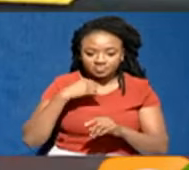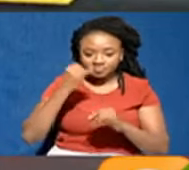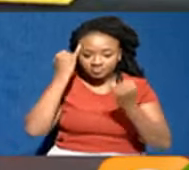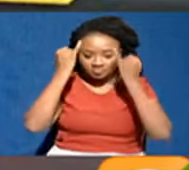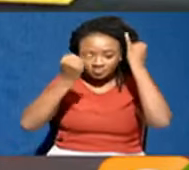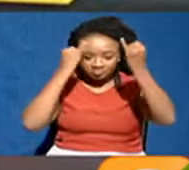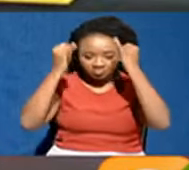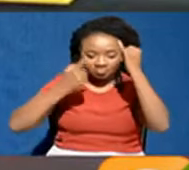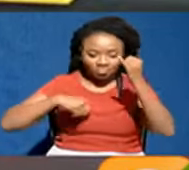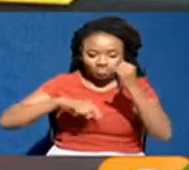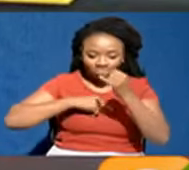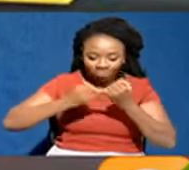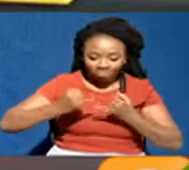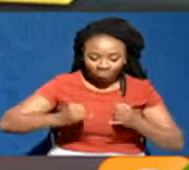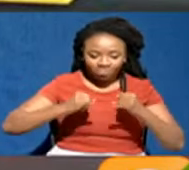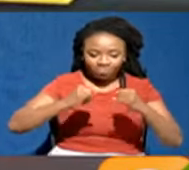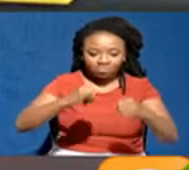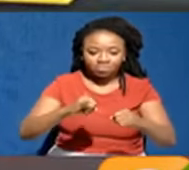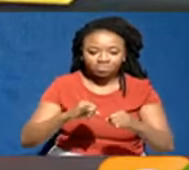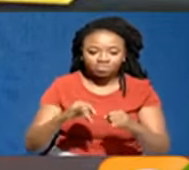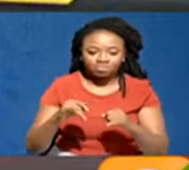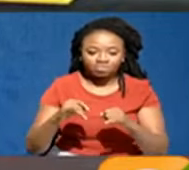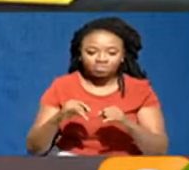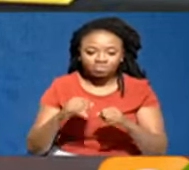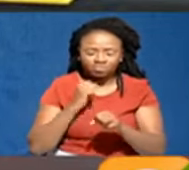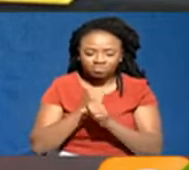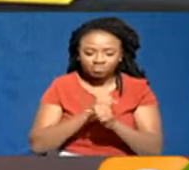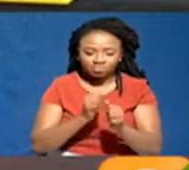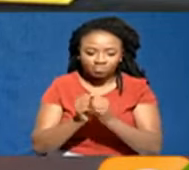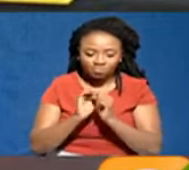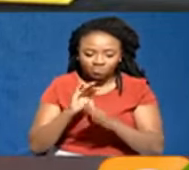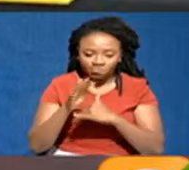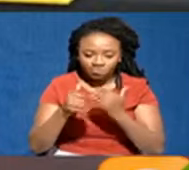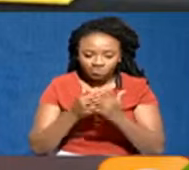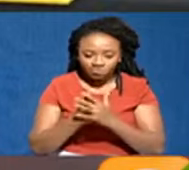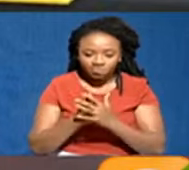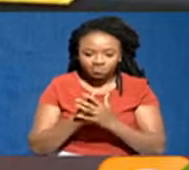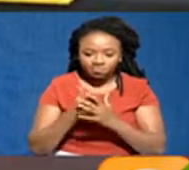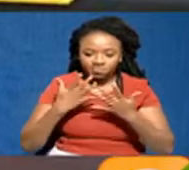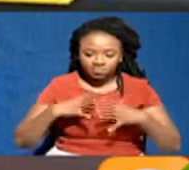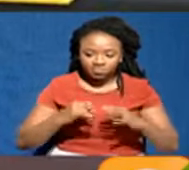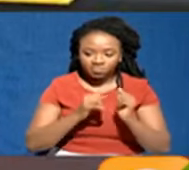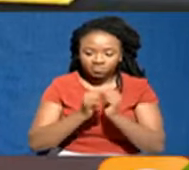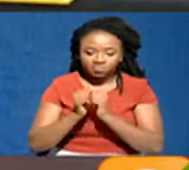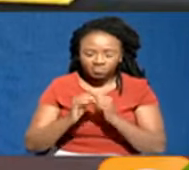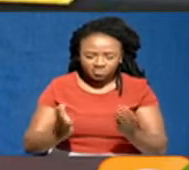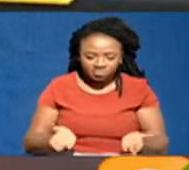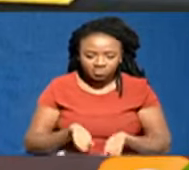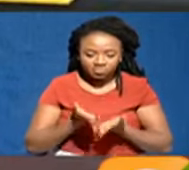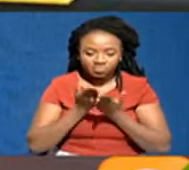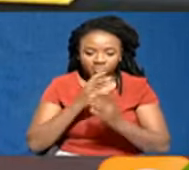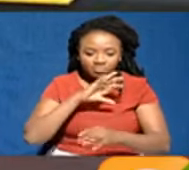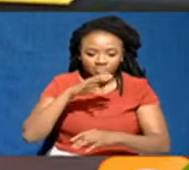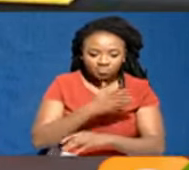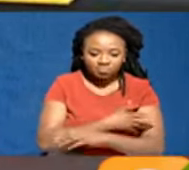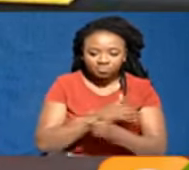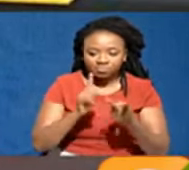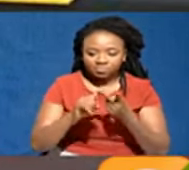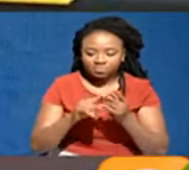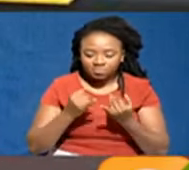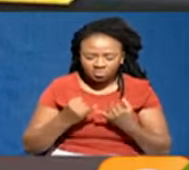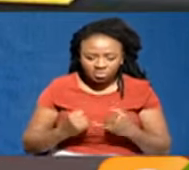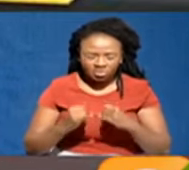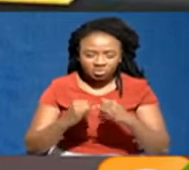to do is to really bring in all the stakeholders together and try to build capacity when it comes to enforcement. How are